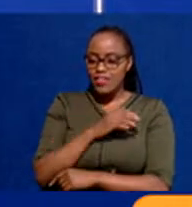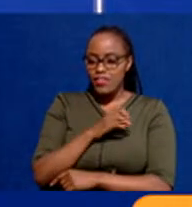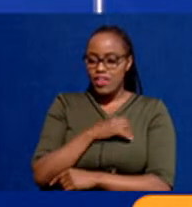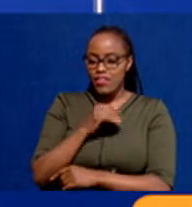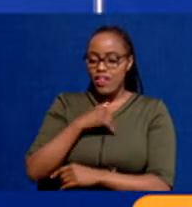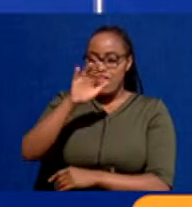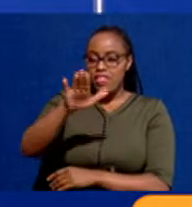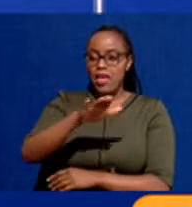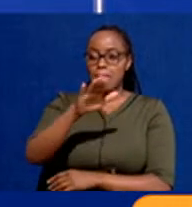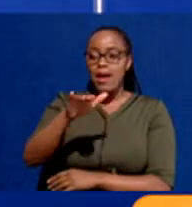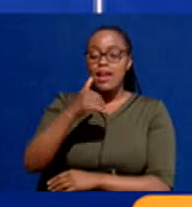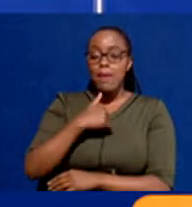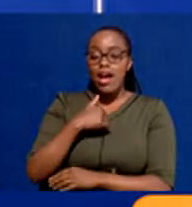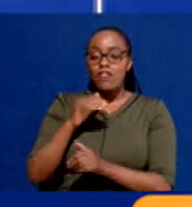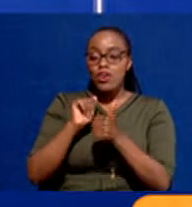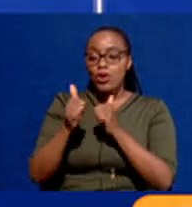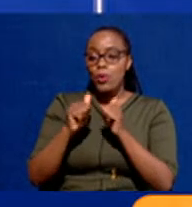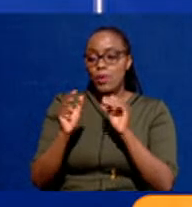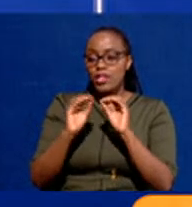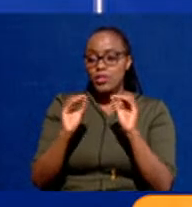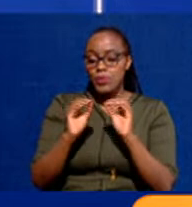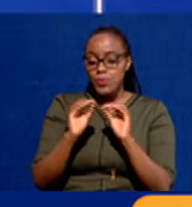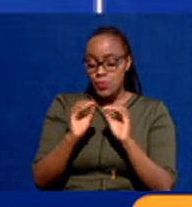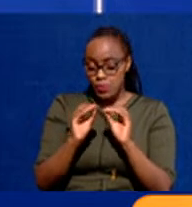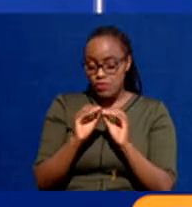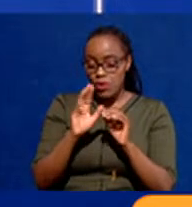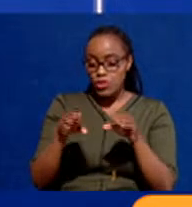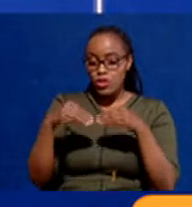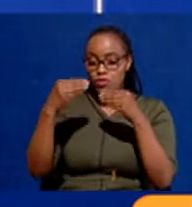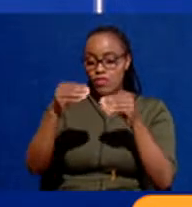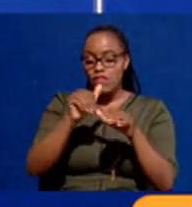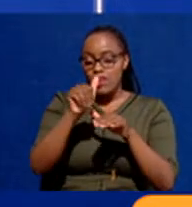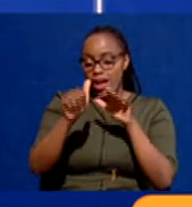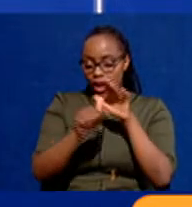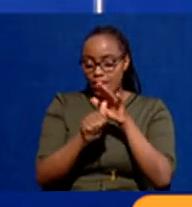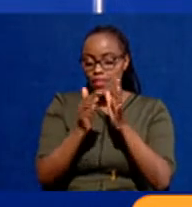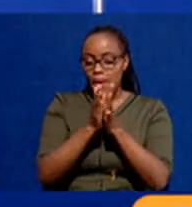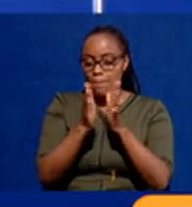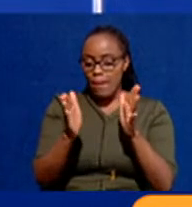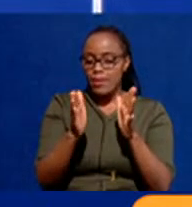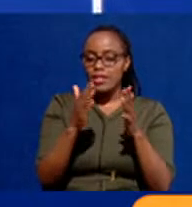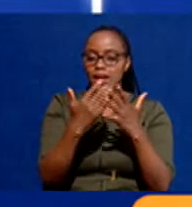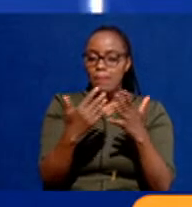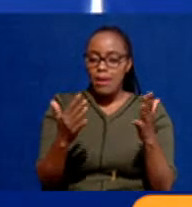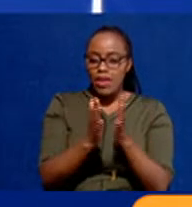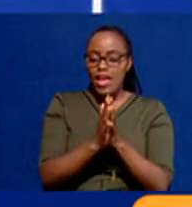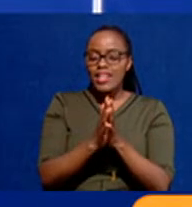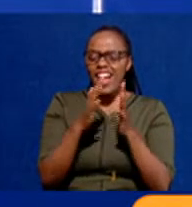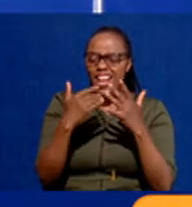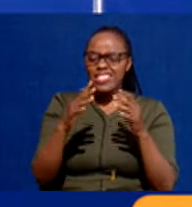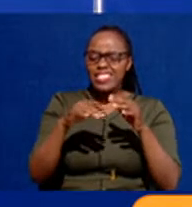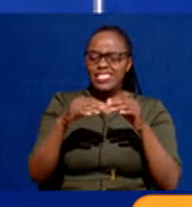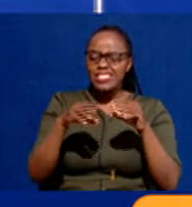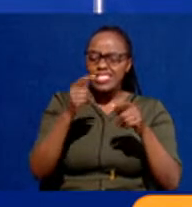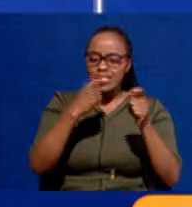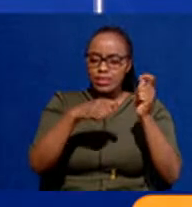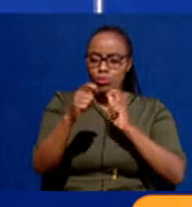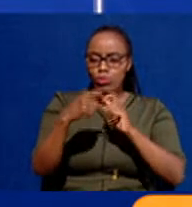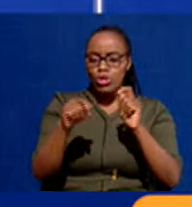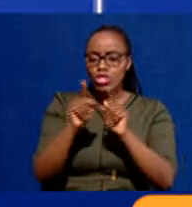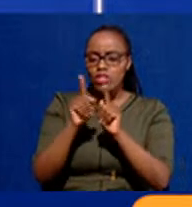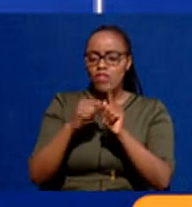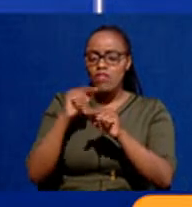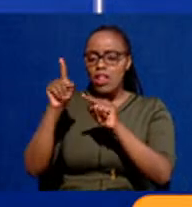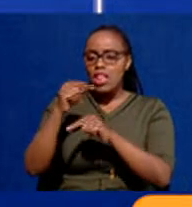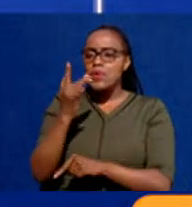in Parliament that there was no competitive bidding as provided for under the Public Procurement and Asset Disposal Act, and that the contracts were simply dished out